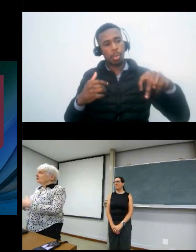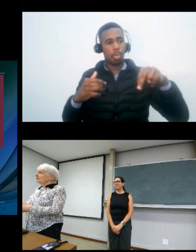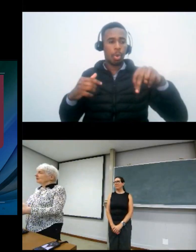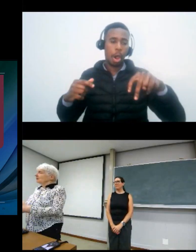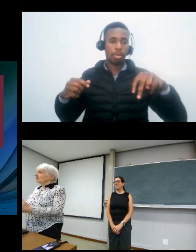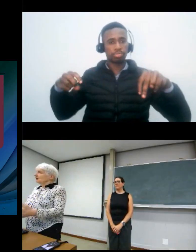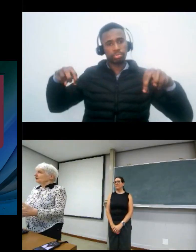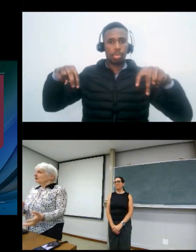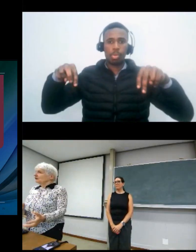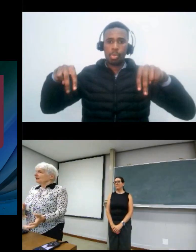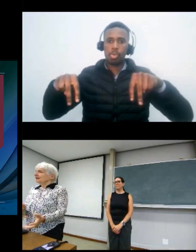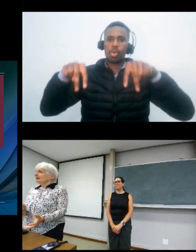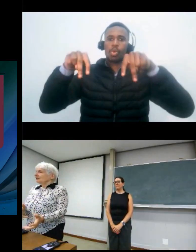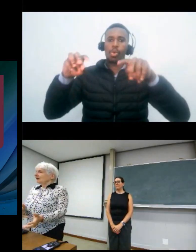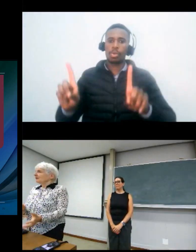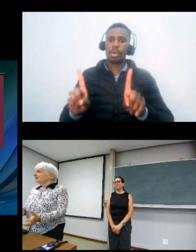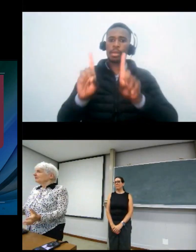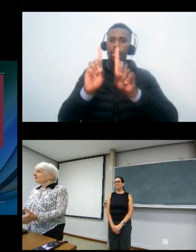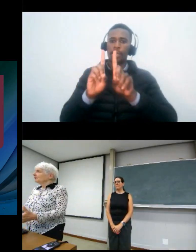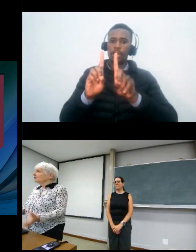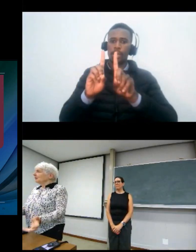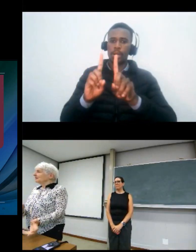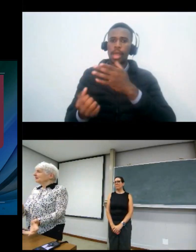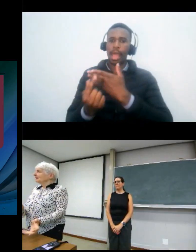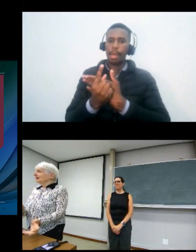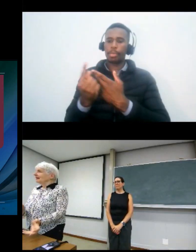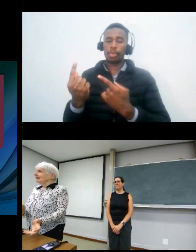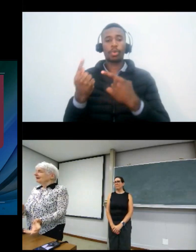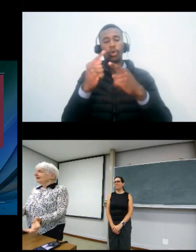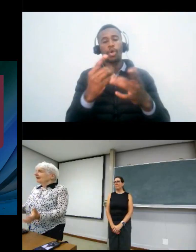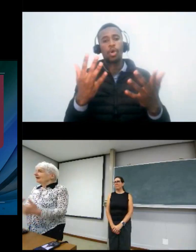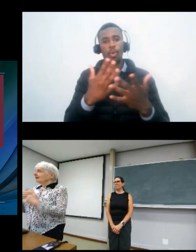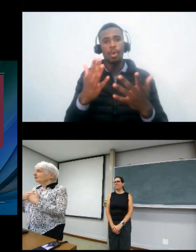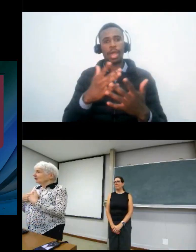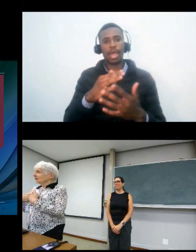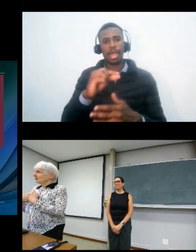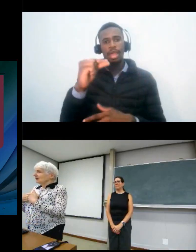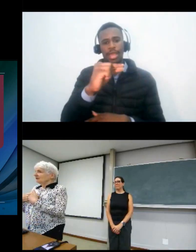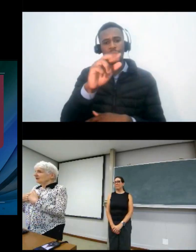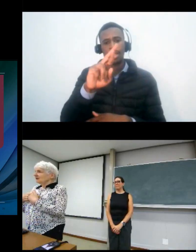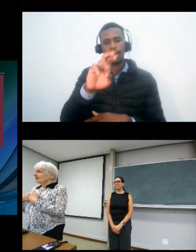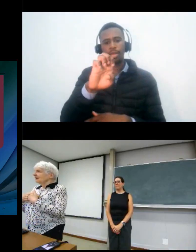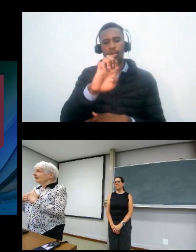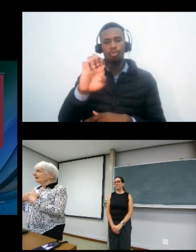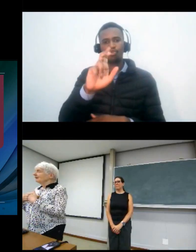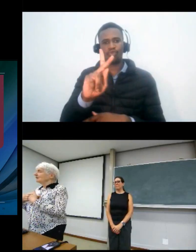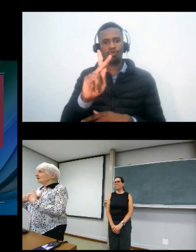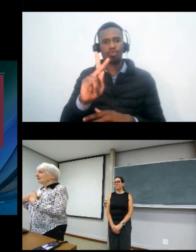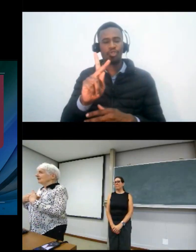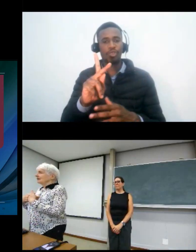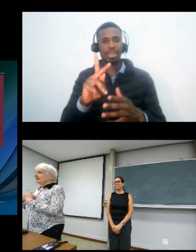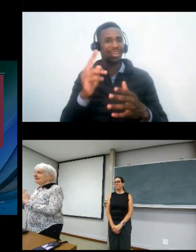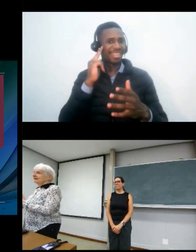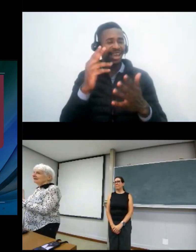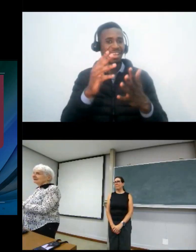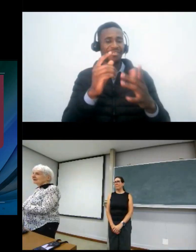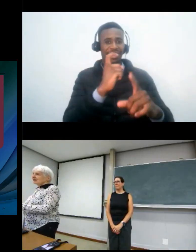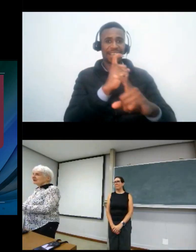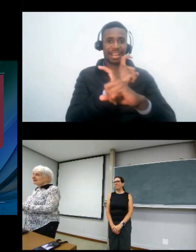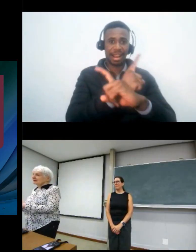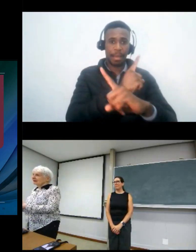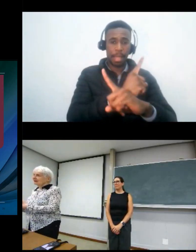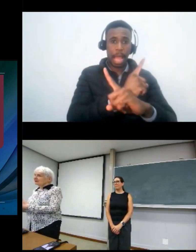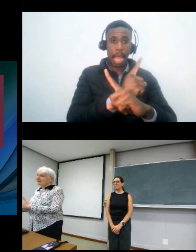he and I were invited to go to the Greek Deaf Club. We went, okay, I do not sign British Sign Language, I can